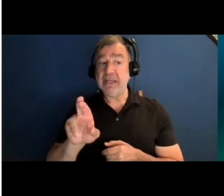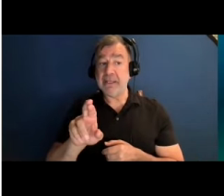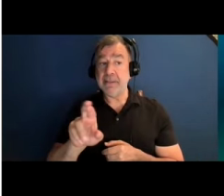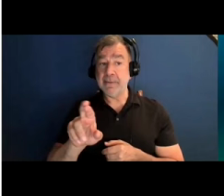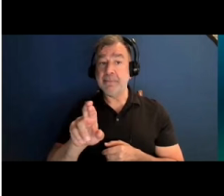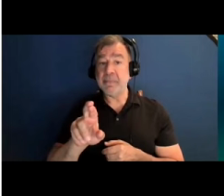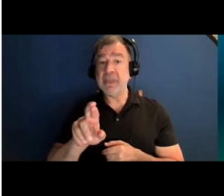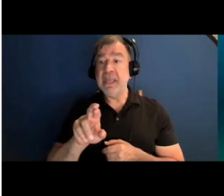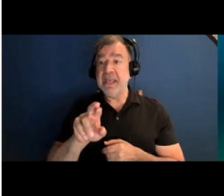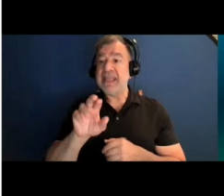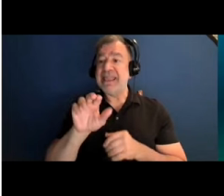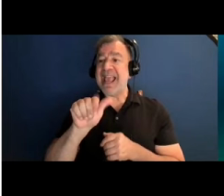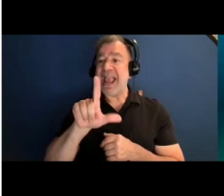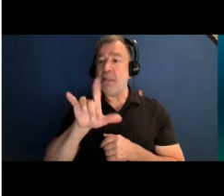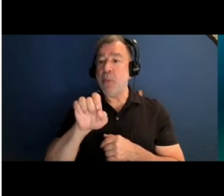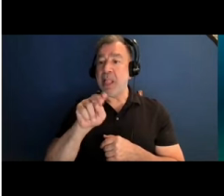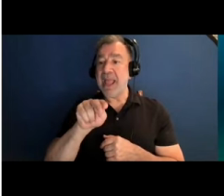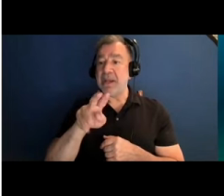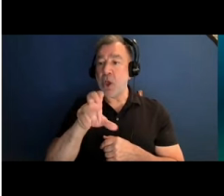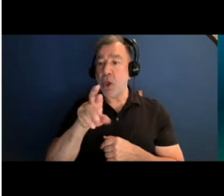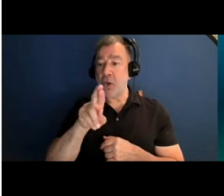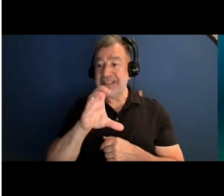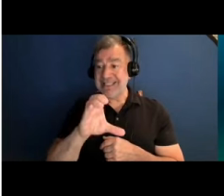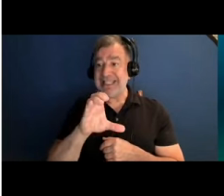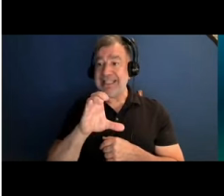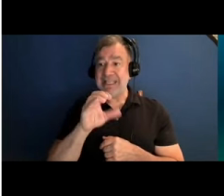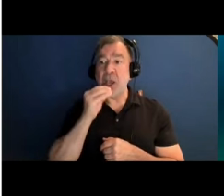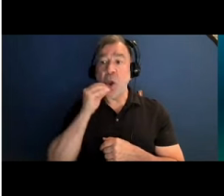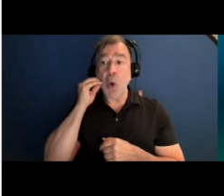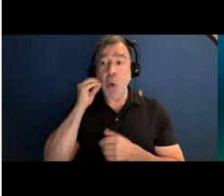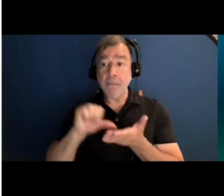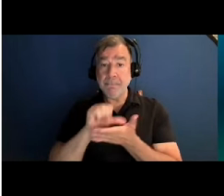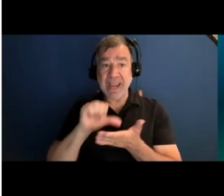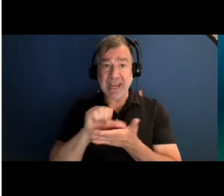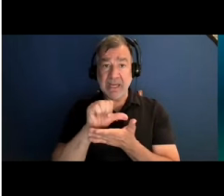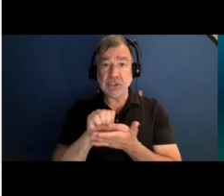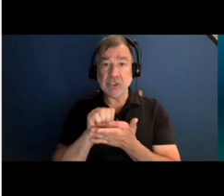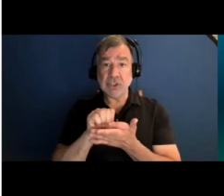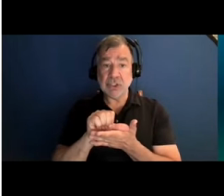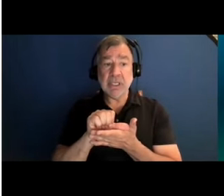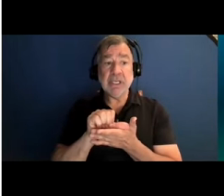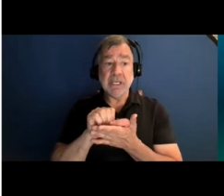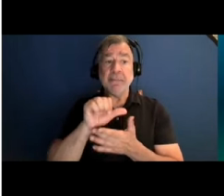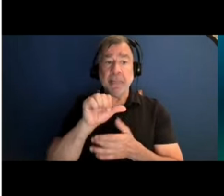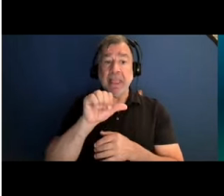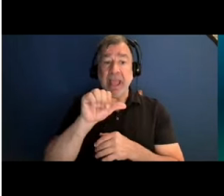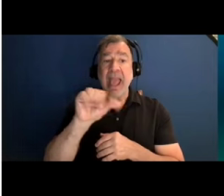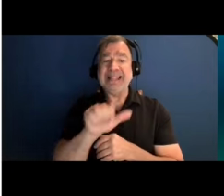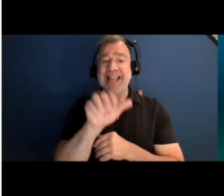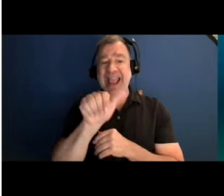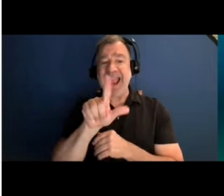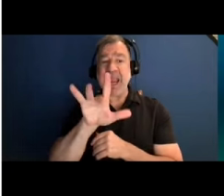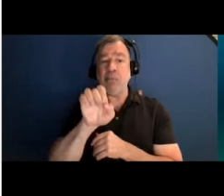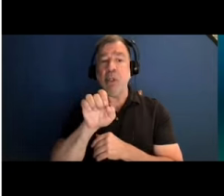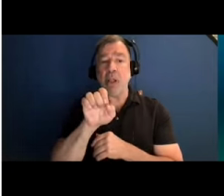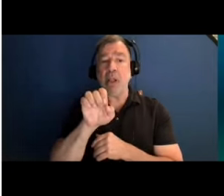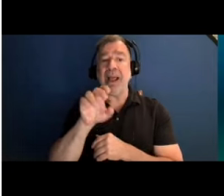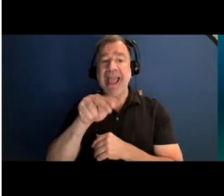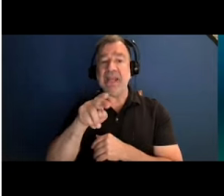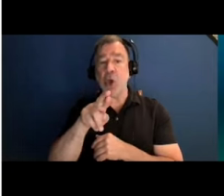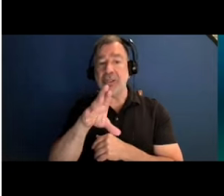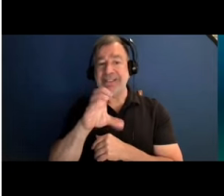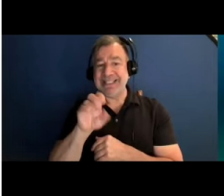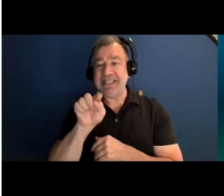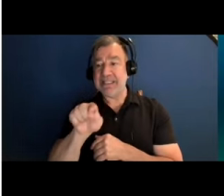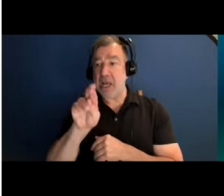NRC homepage, and we're found at ablenrc.org. And on our site, we've got a variety of different